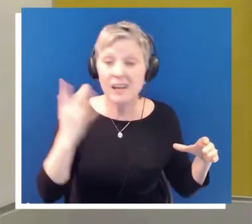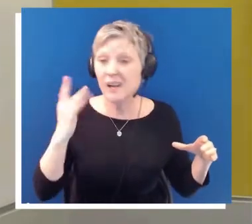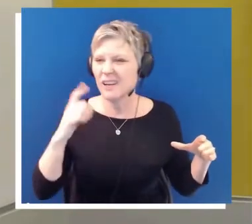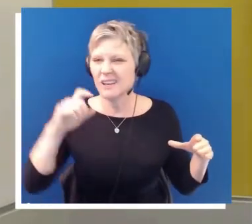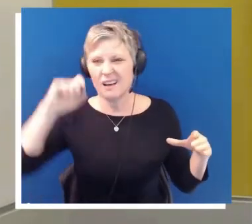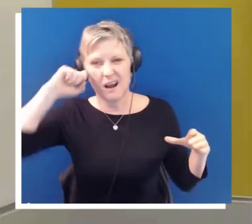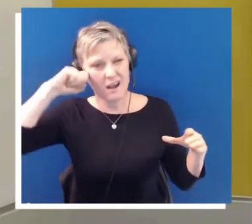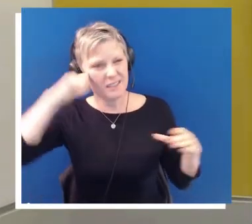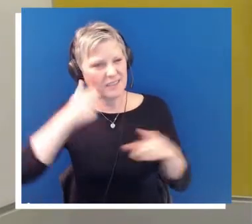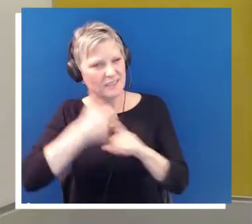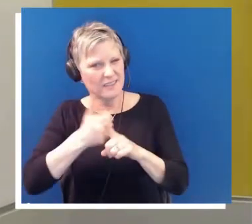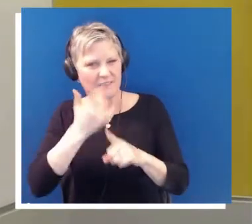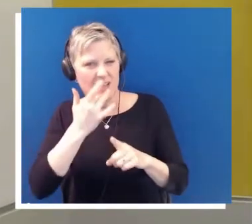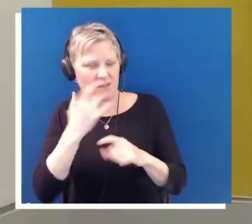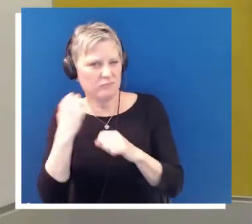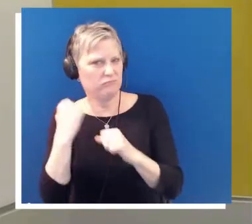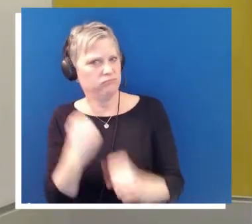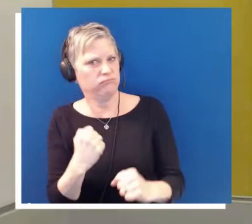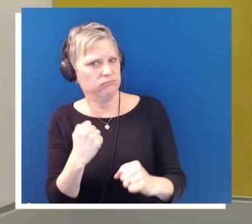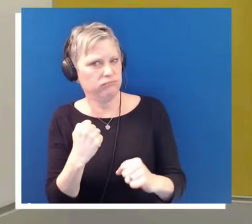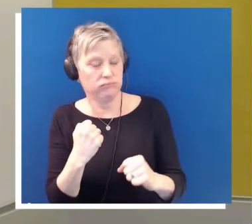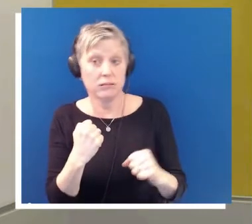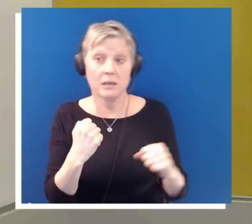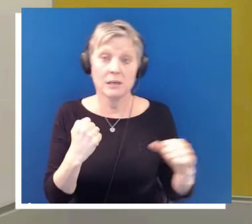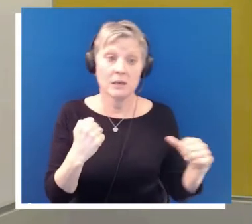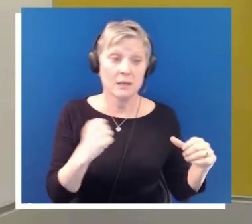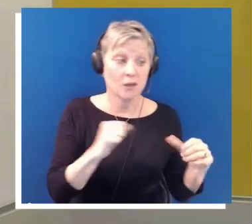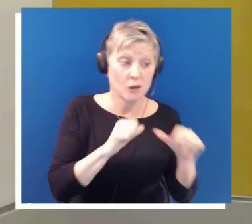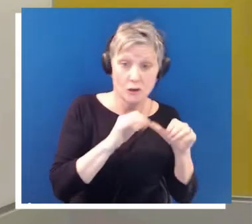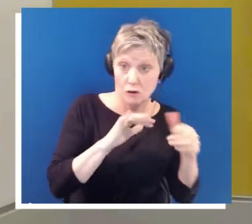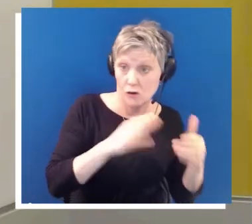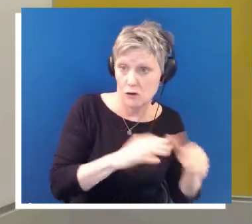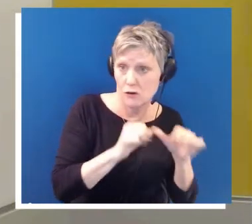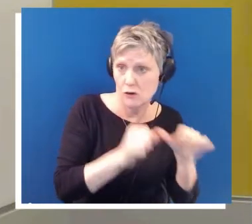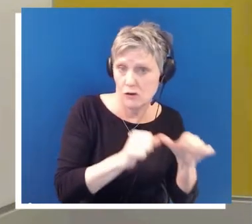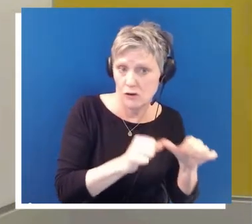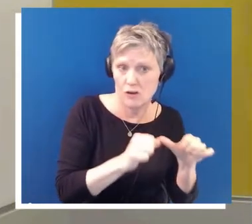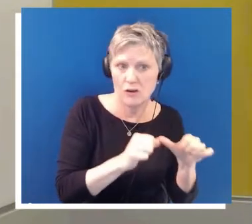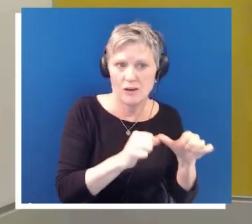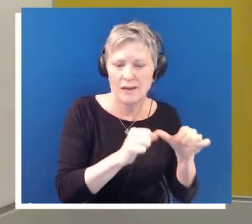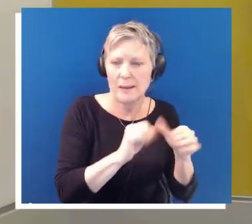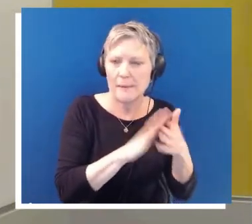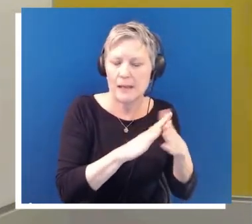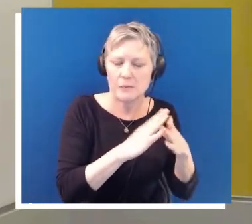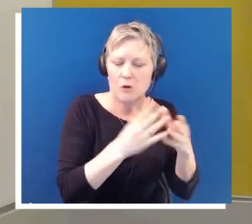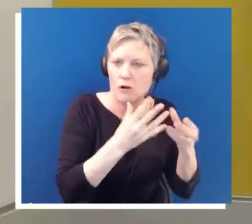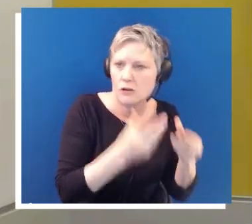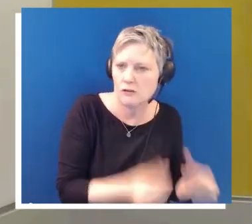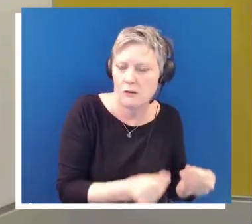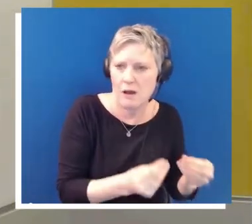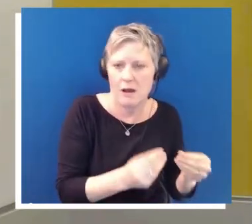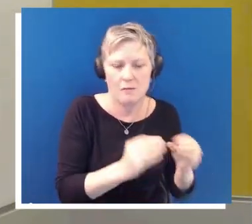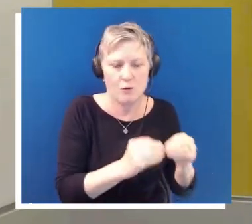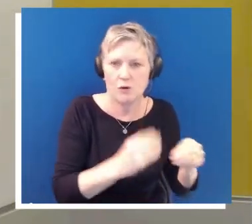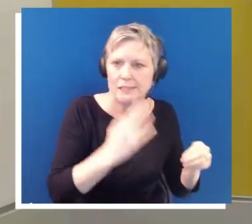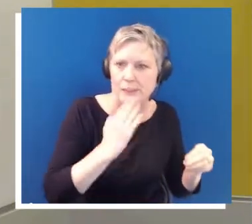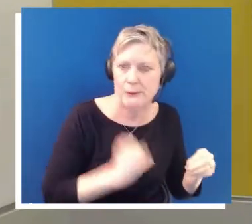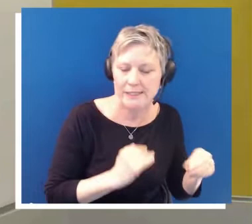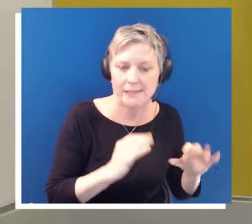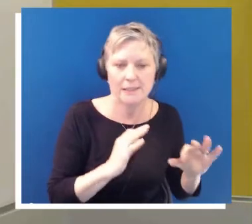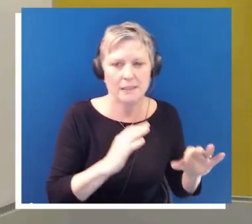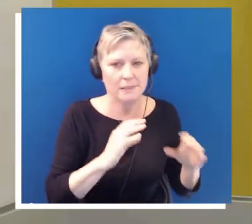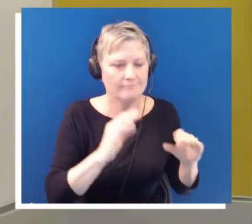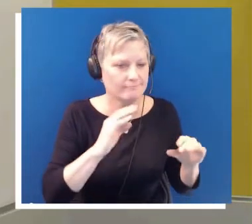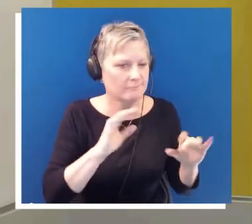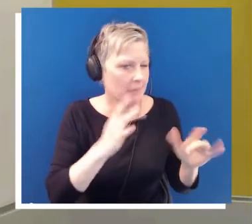little bit on the harsh side. As you cook it down, it actually brings out the sugars, caramelizes it, adds a little bit of sweetness to it. Okay? Right here we got a little bit of